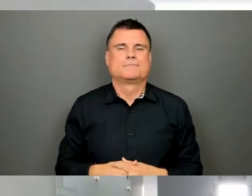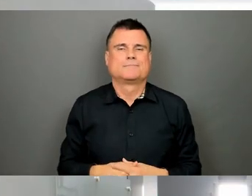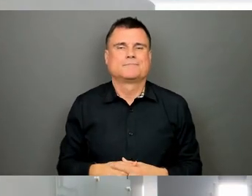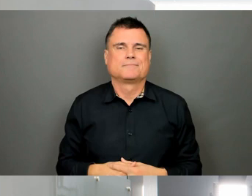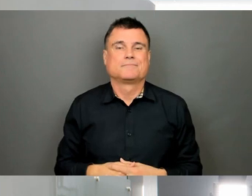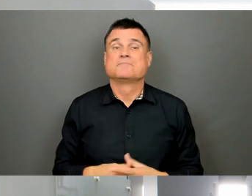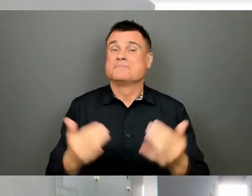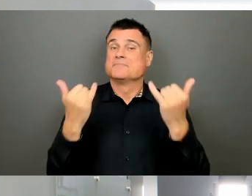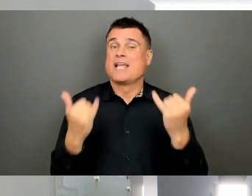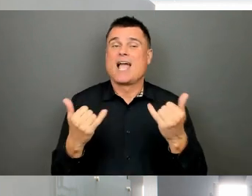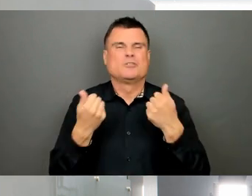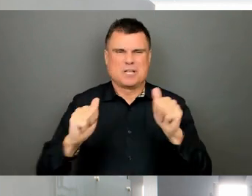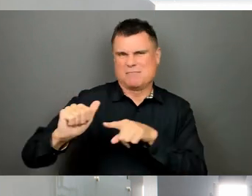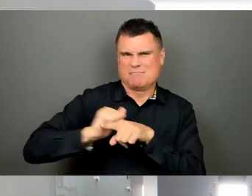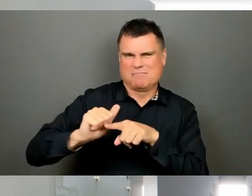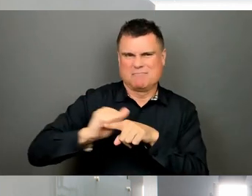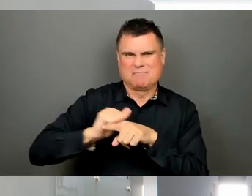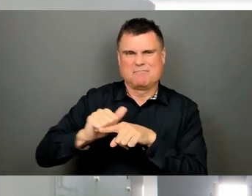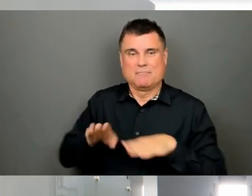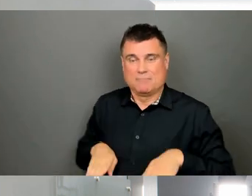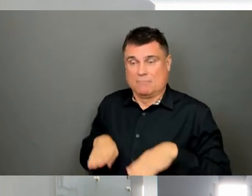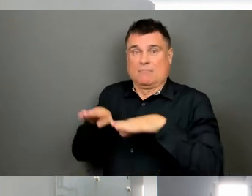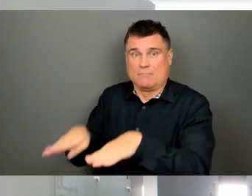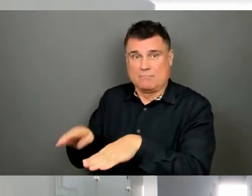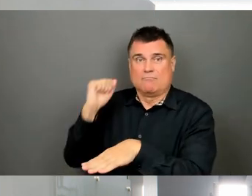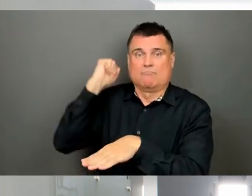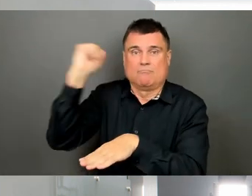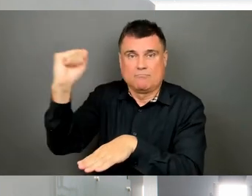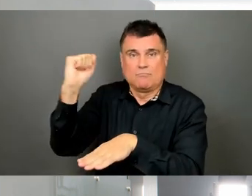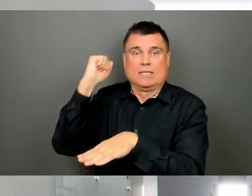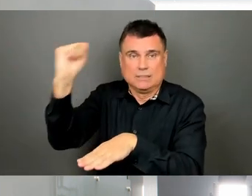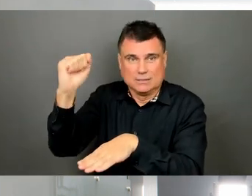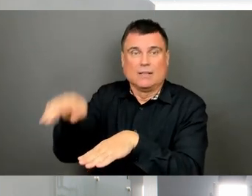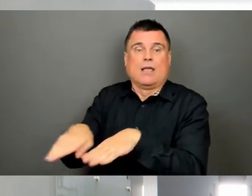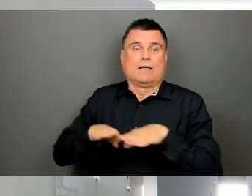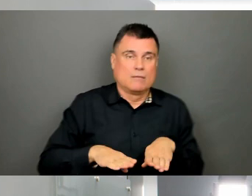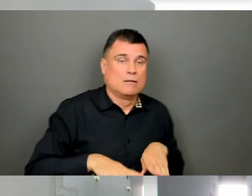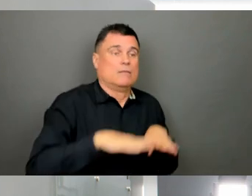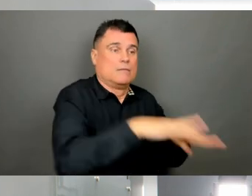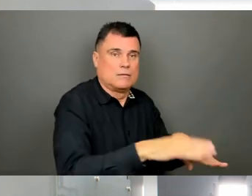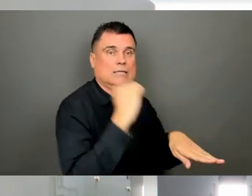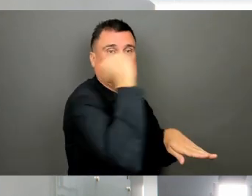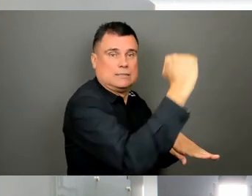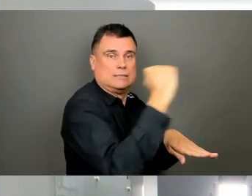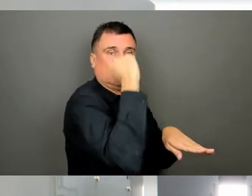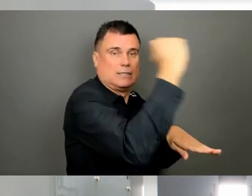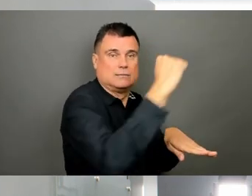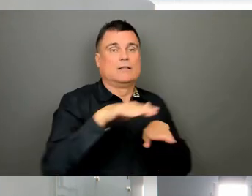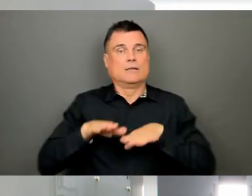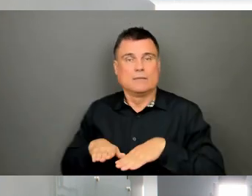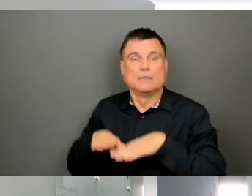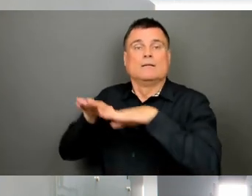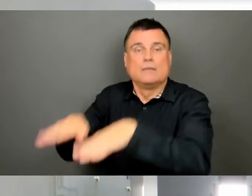little bit. Okay, so if we're starting off on this side, 5, 6, 7, 8, we're going to go hit, hit, walk